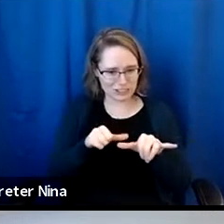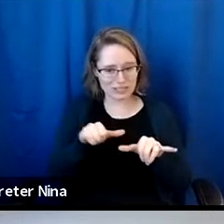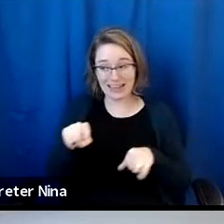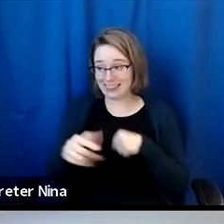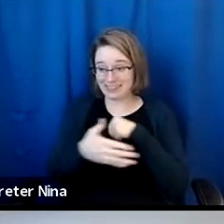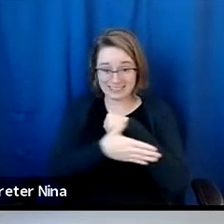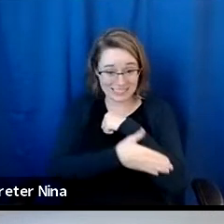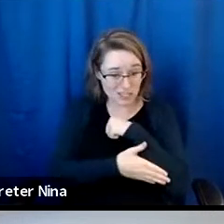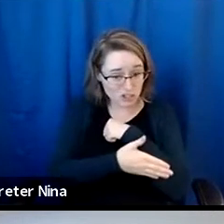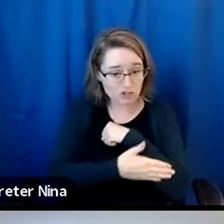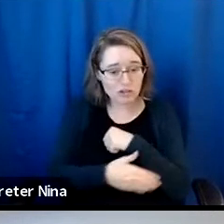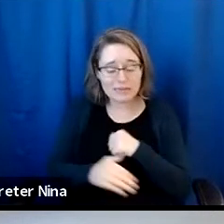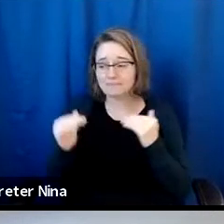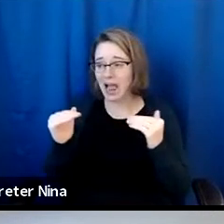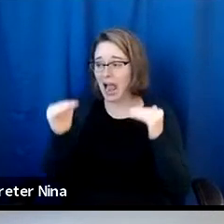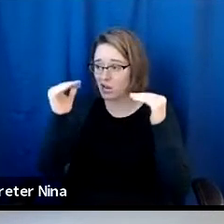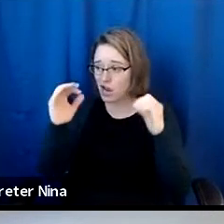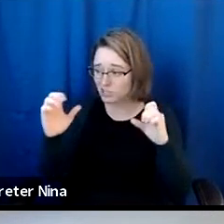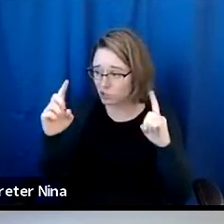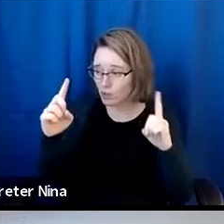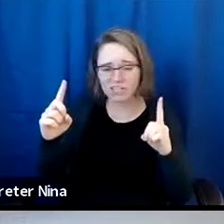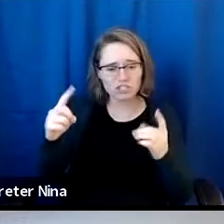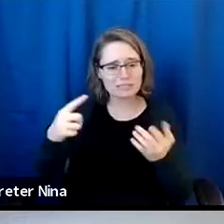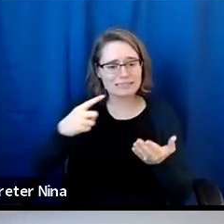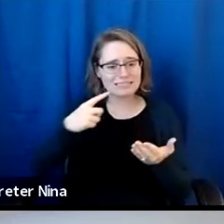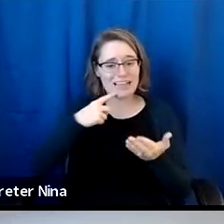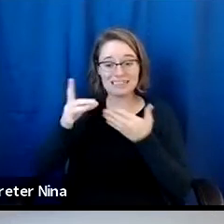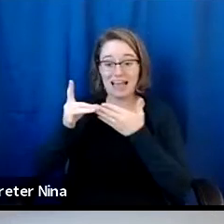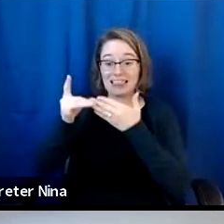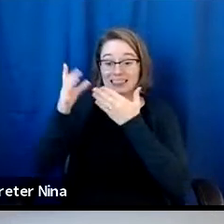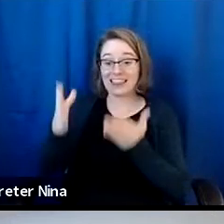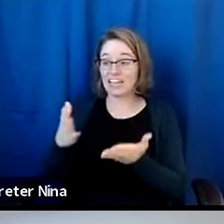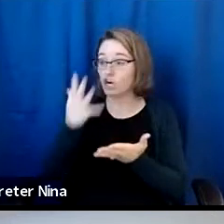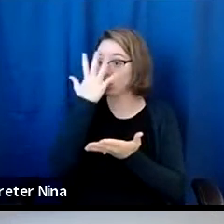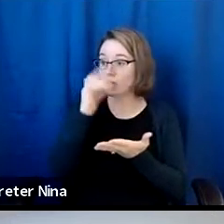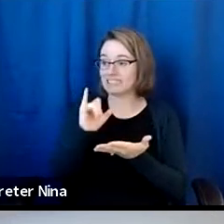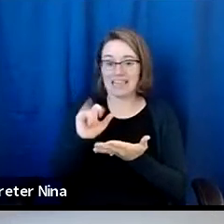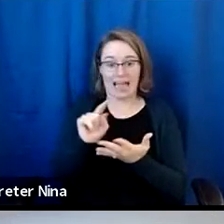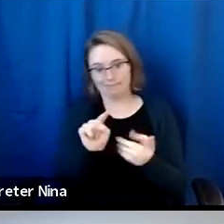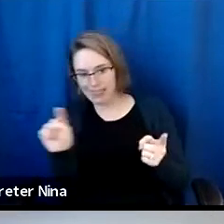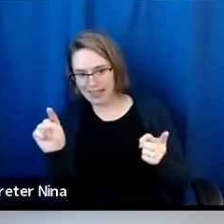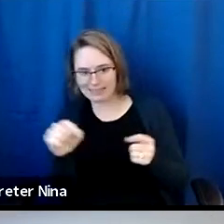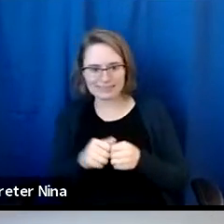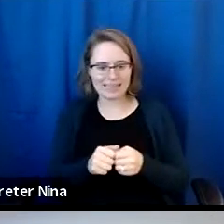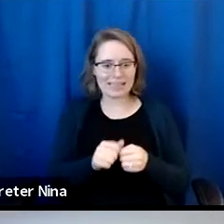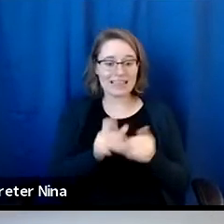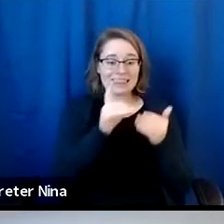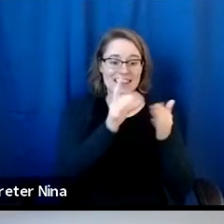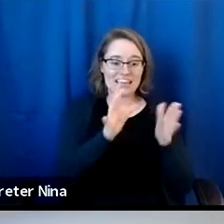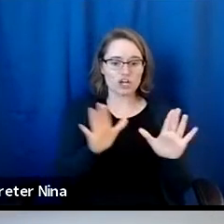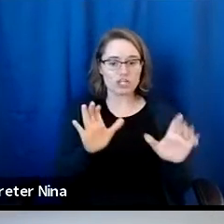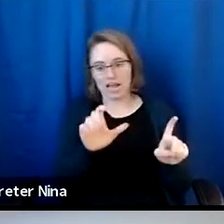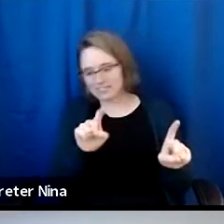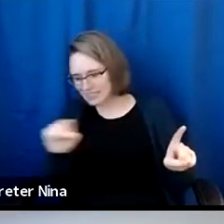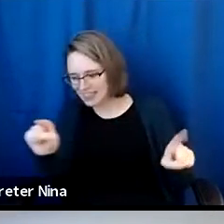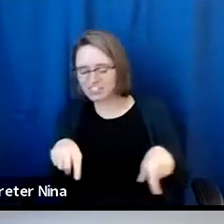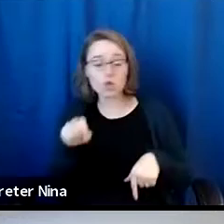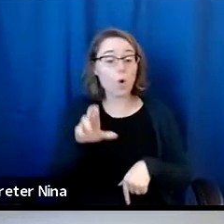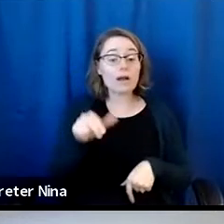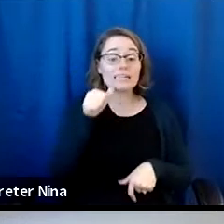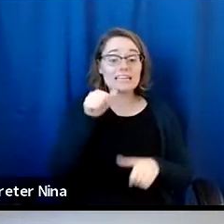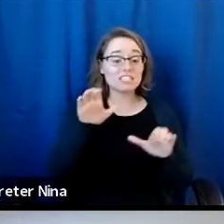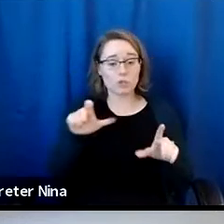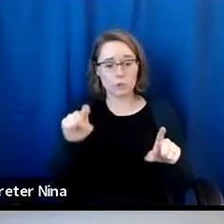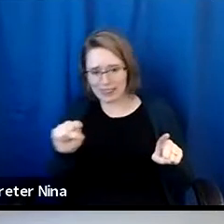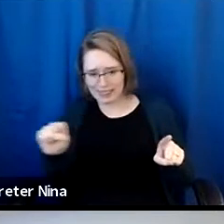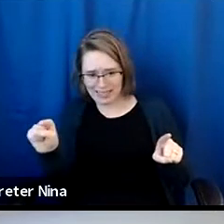maybe in higher ed, I don't know, that says that a leader looks like X, a leader does X, a leader doesn't do X. And